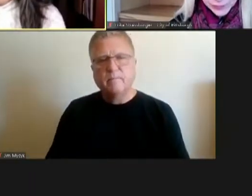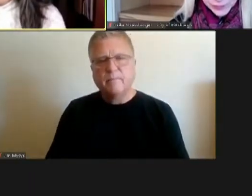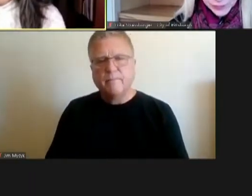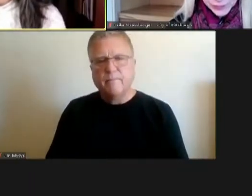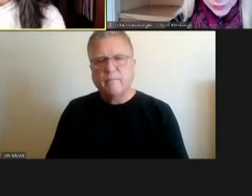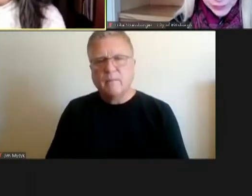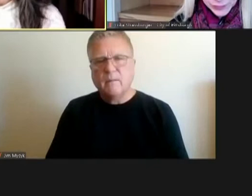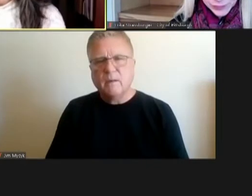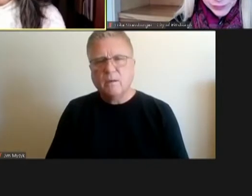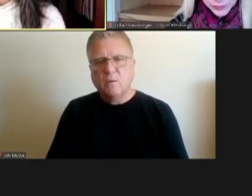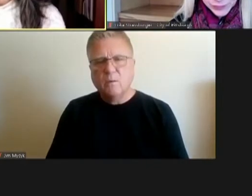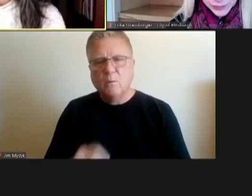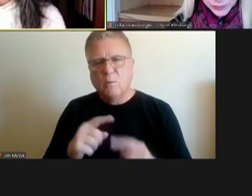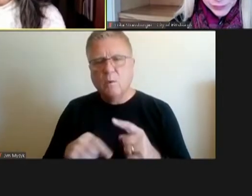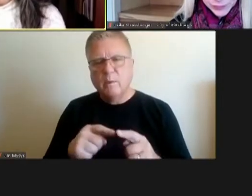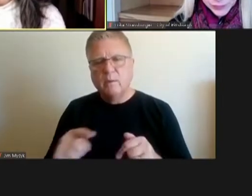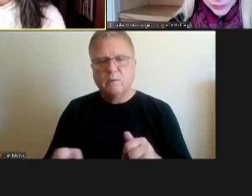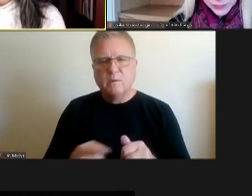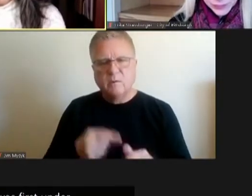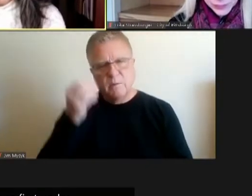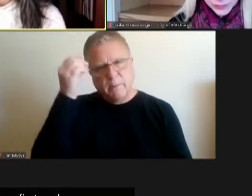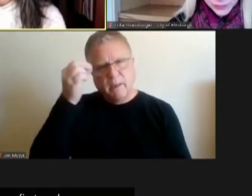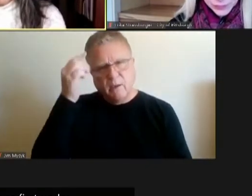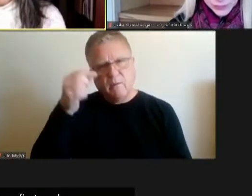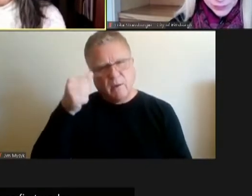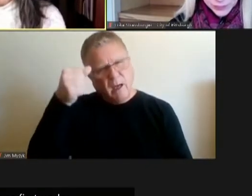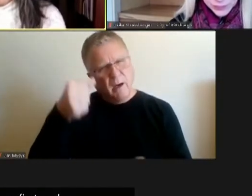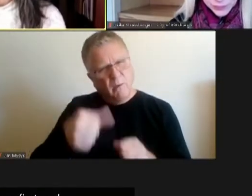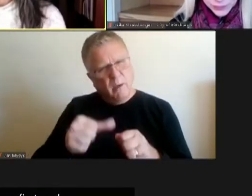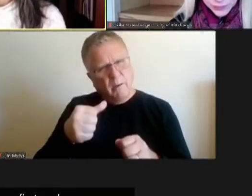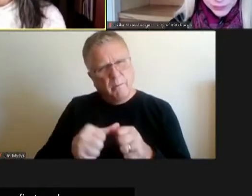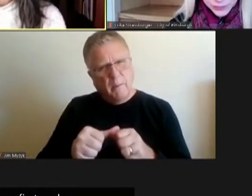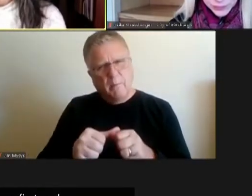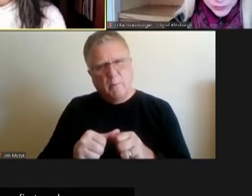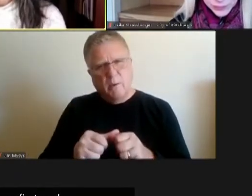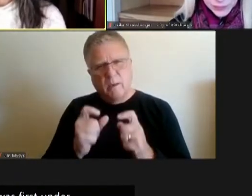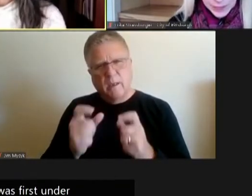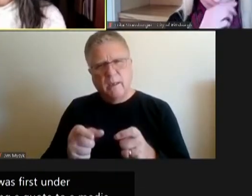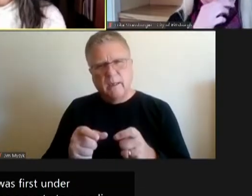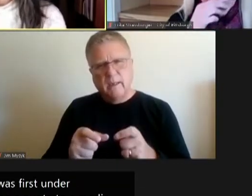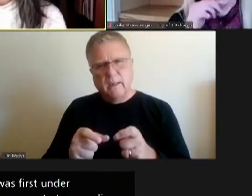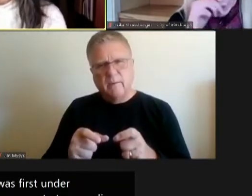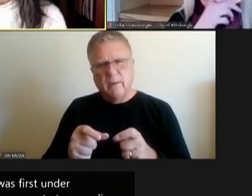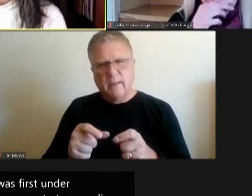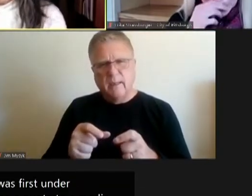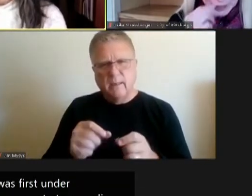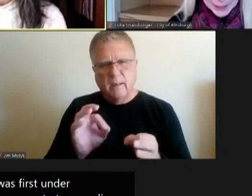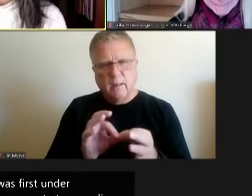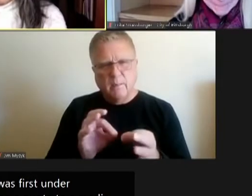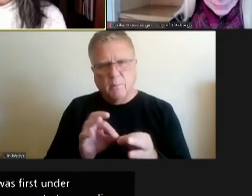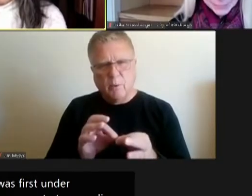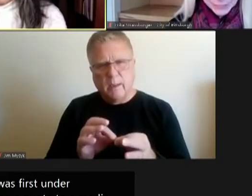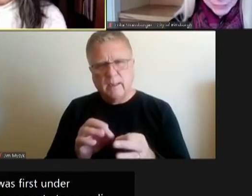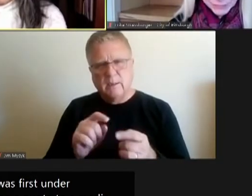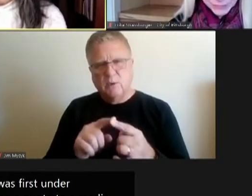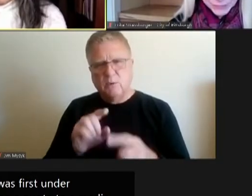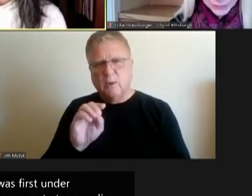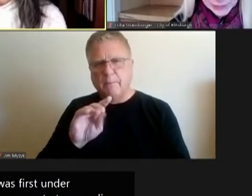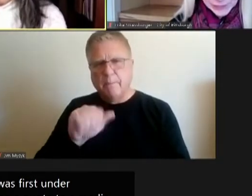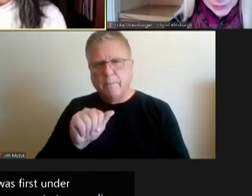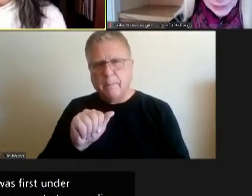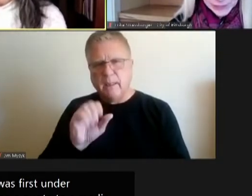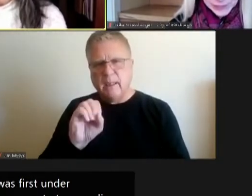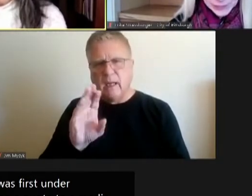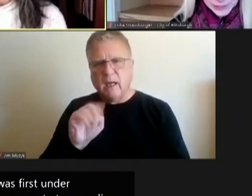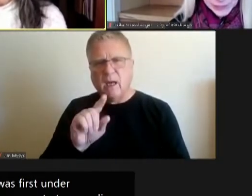when this was first under consideration, I remember giving a quote to a media outlet and saying, you know, the